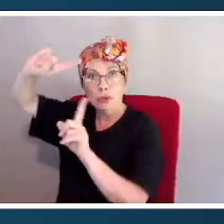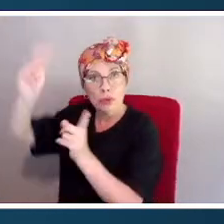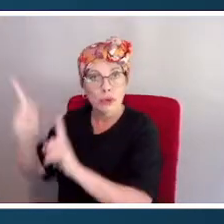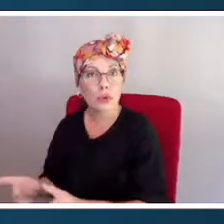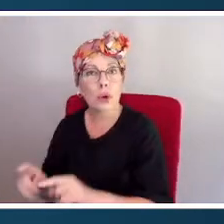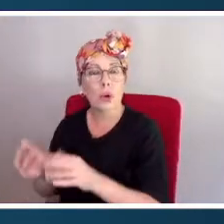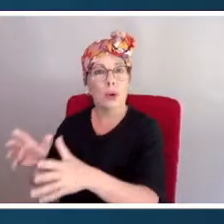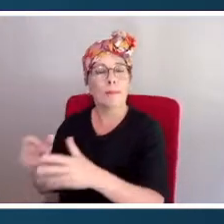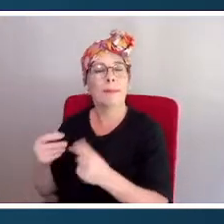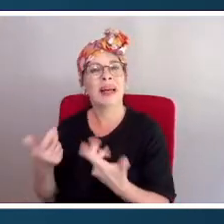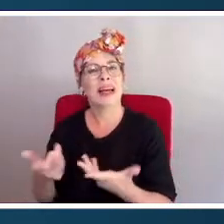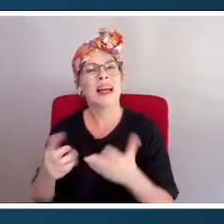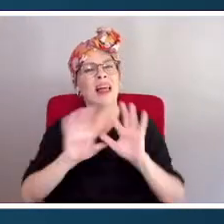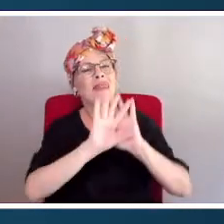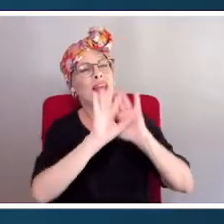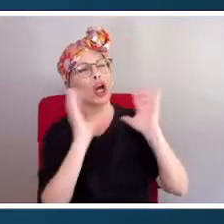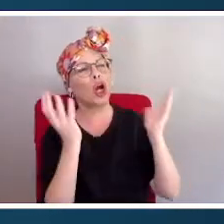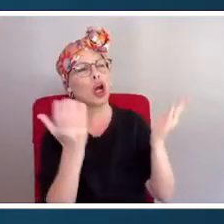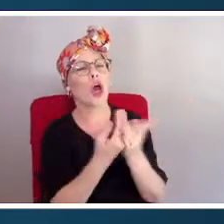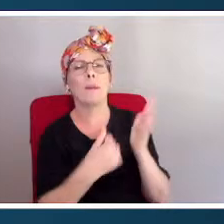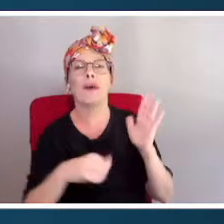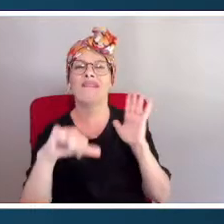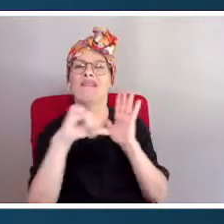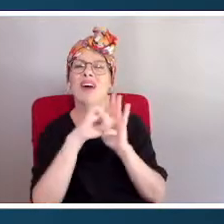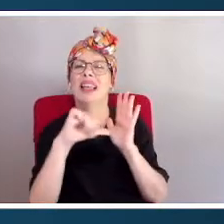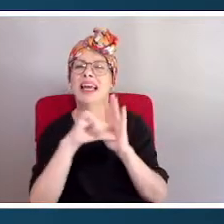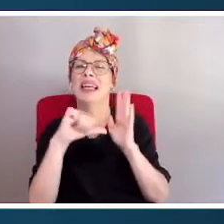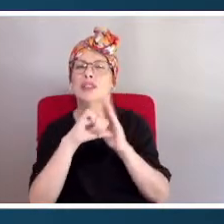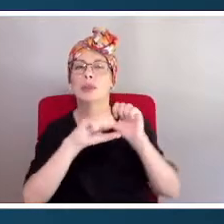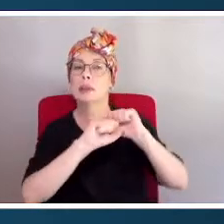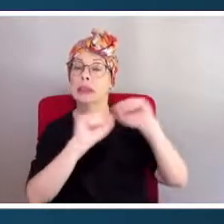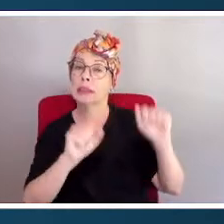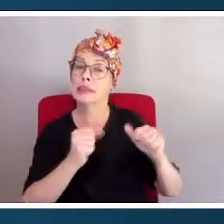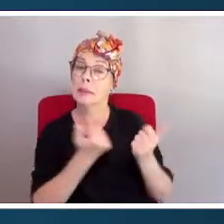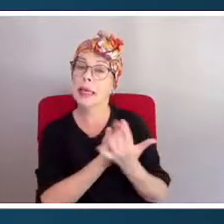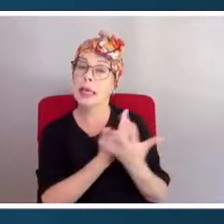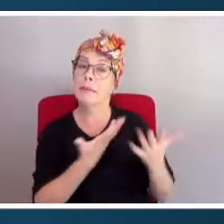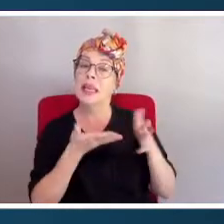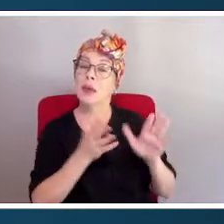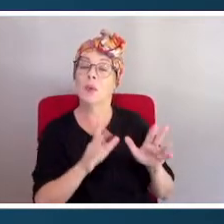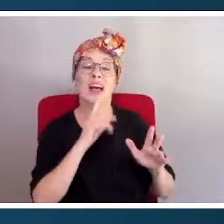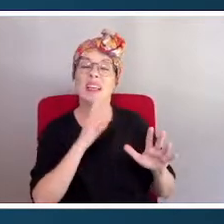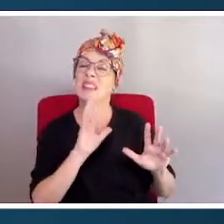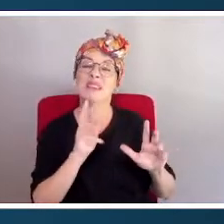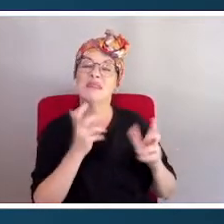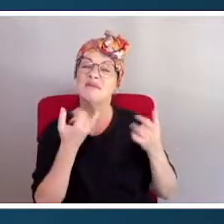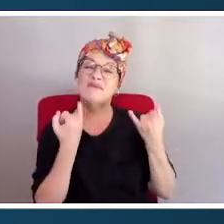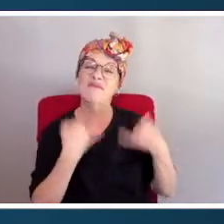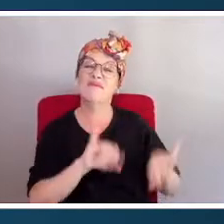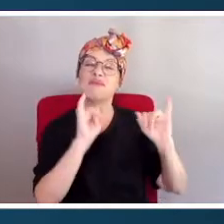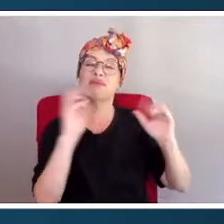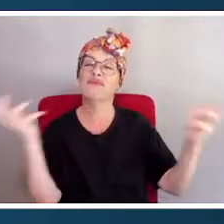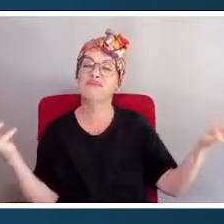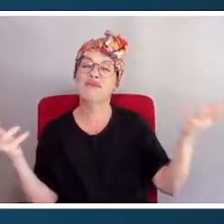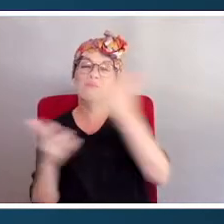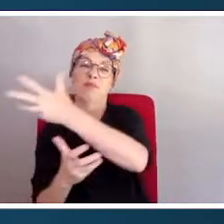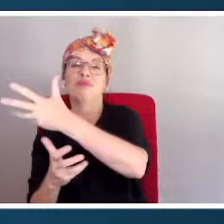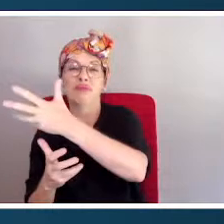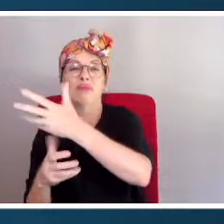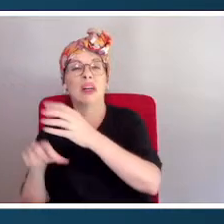global financial system, in many ways, is broken. Very few Pacific states are in a